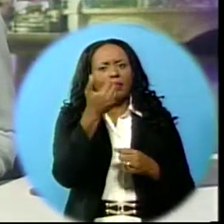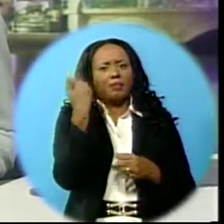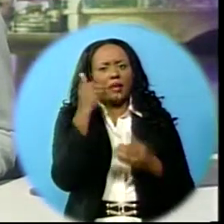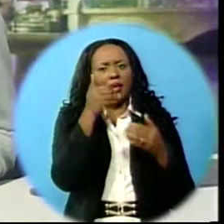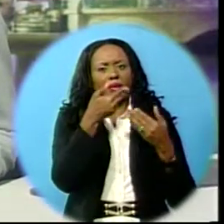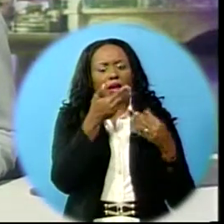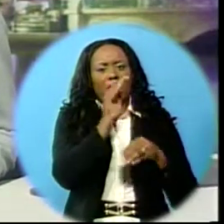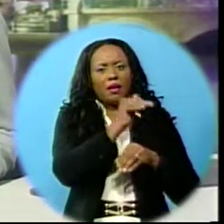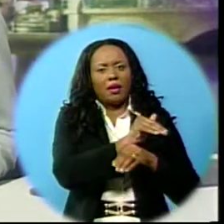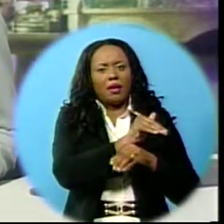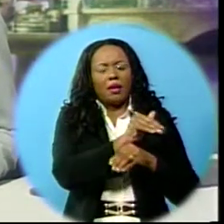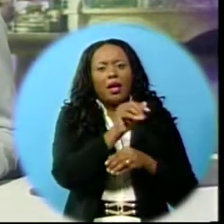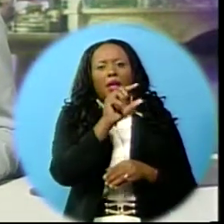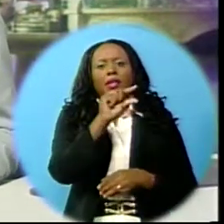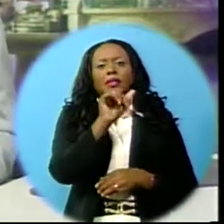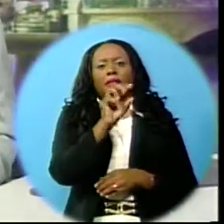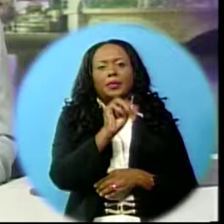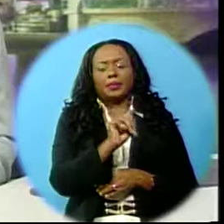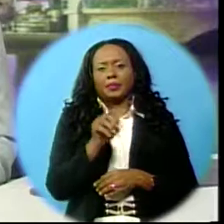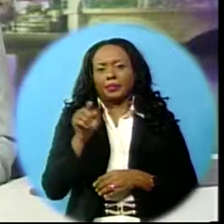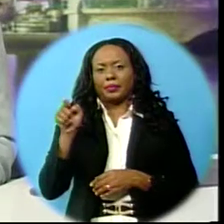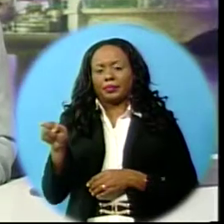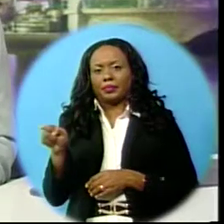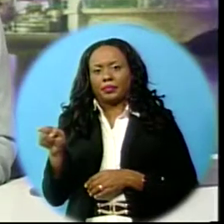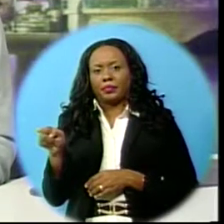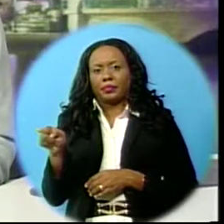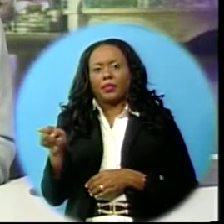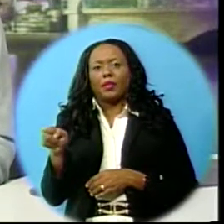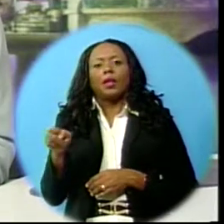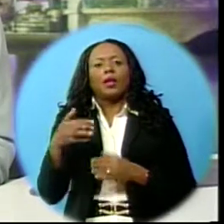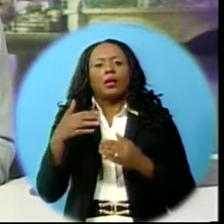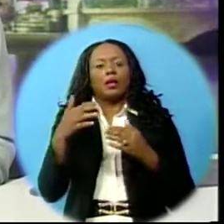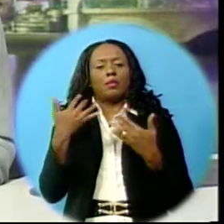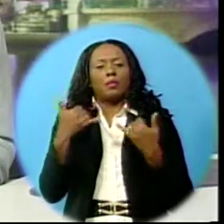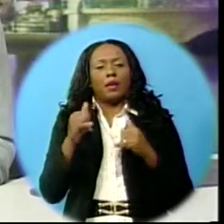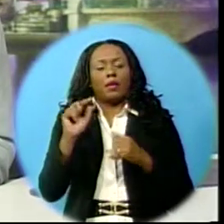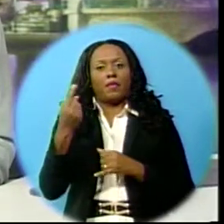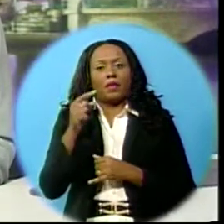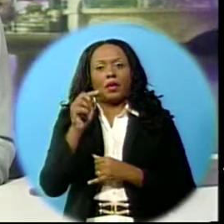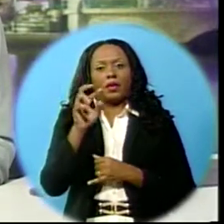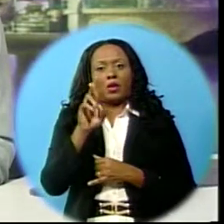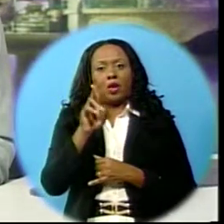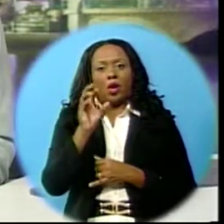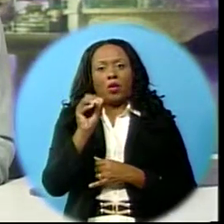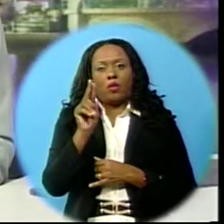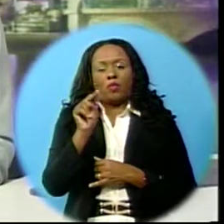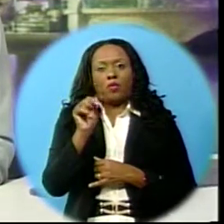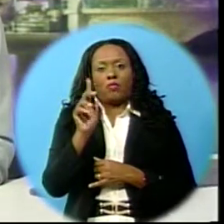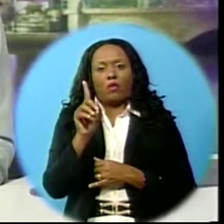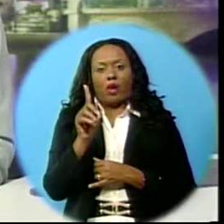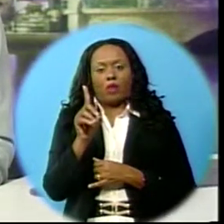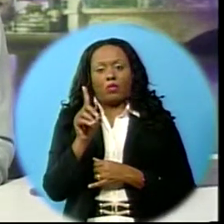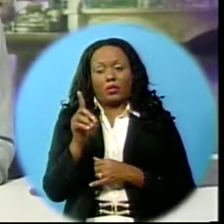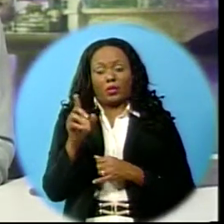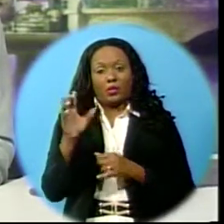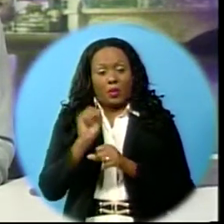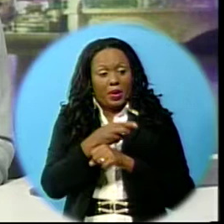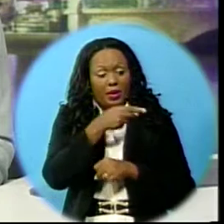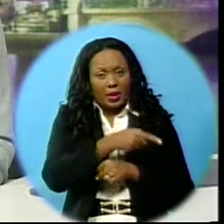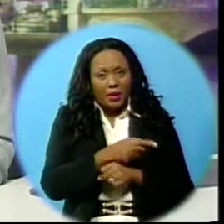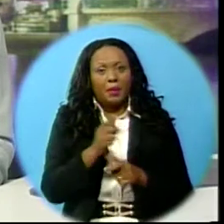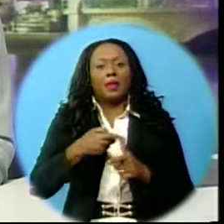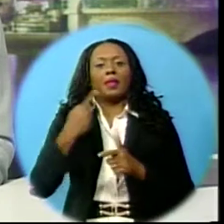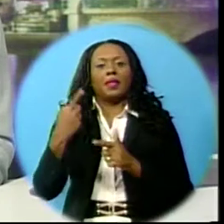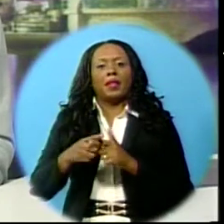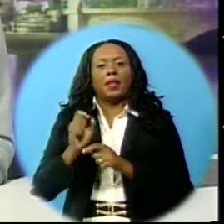at the Wildy Gym. Deacons, who overtook Chargers at the end of round 1, moved further ahead by defeating Cormier. Meanwhile, in